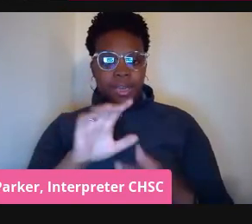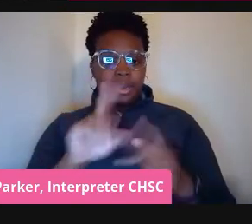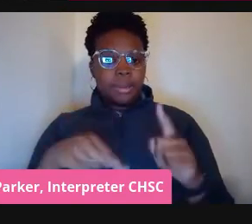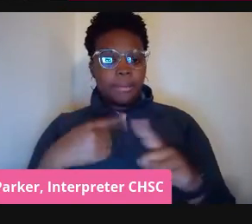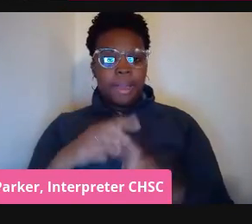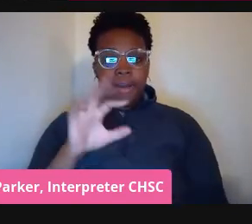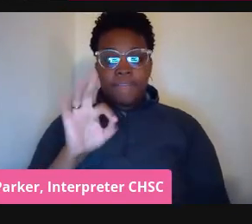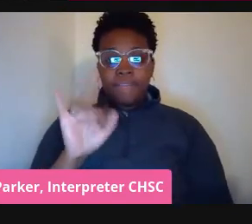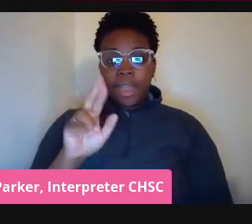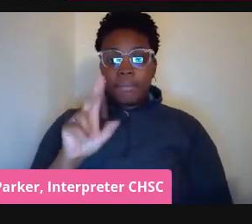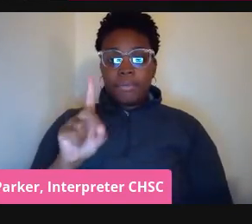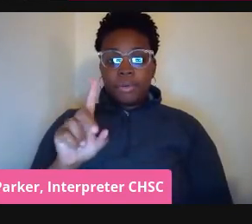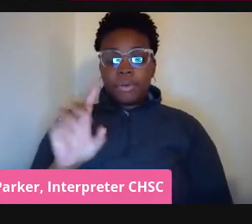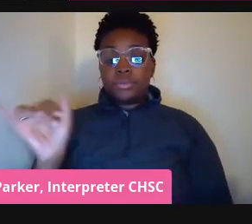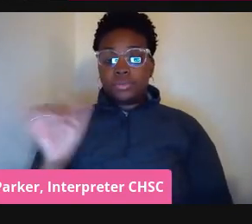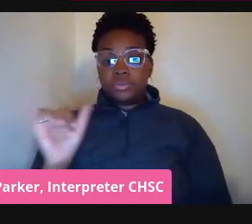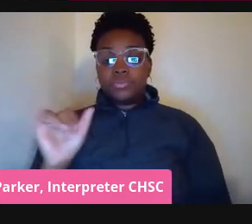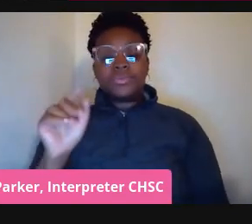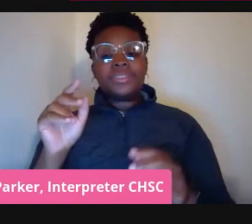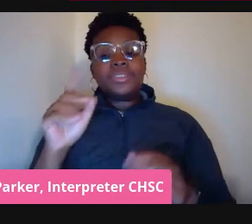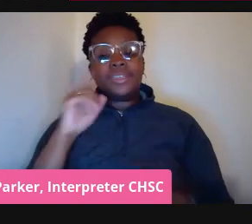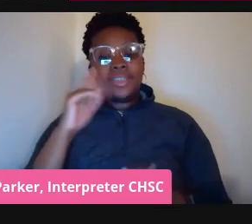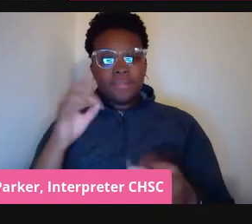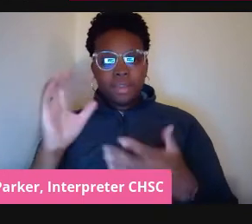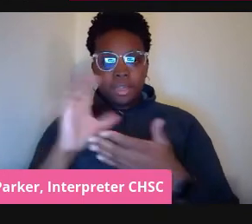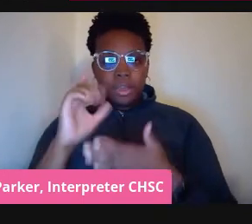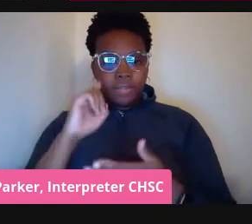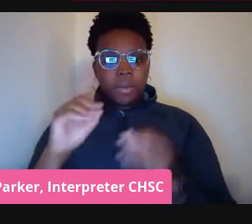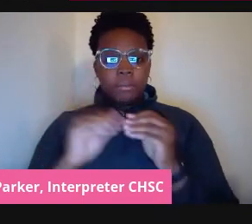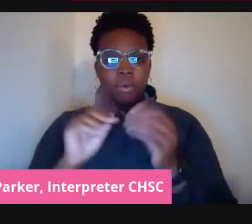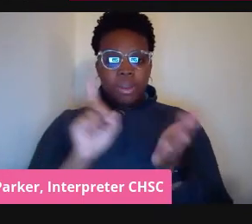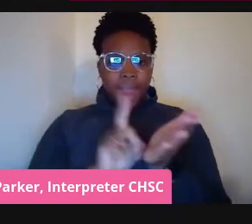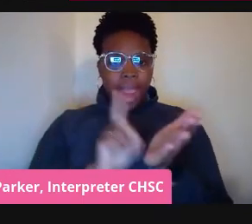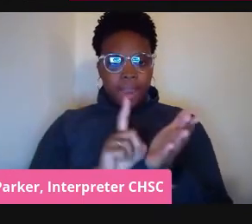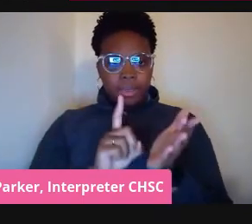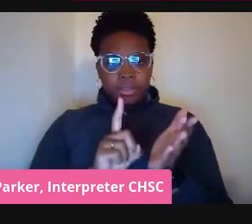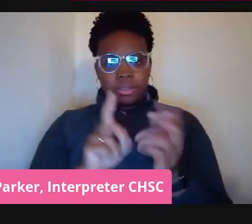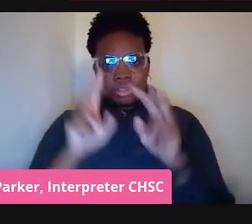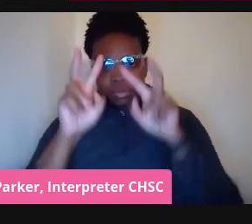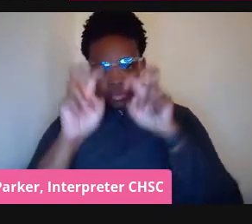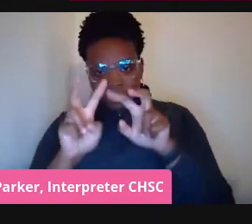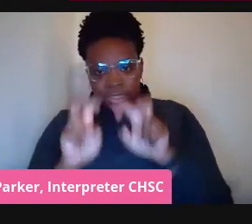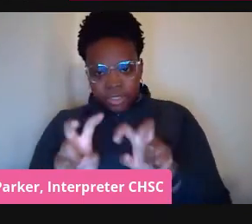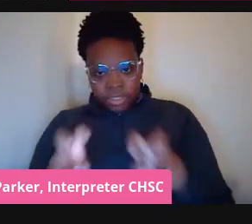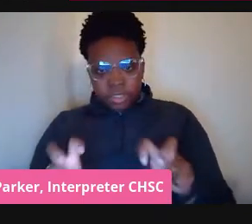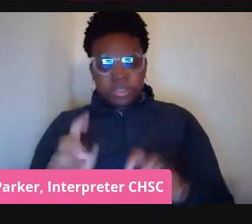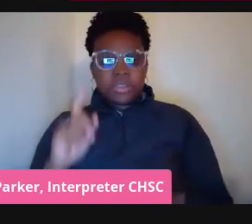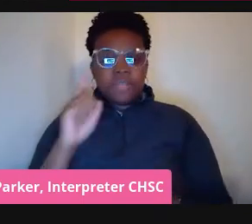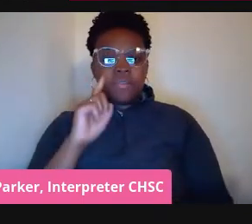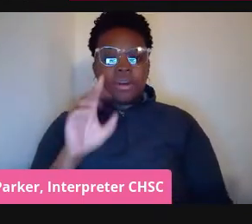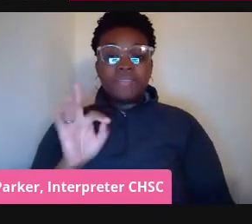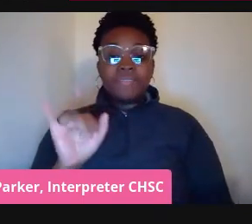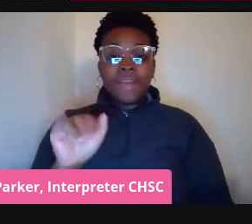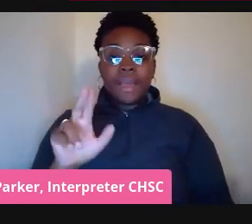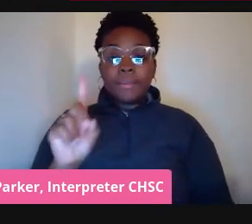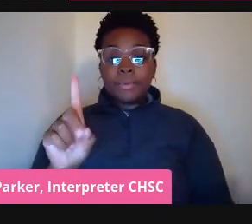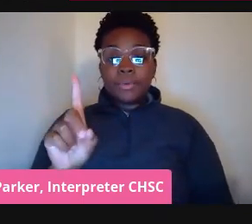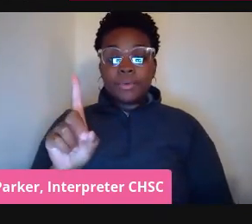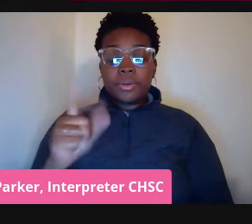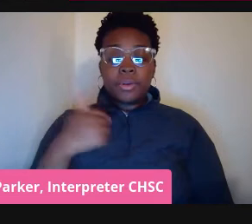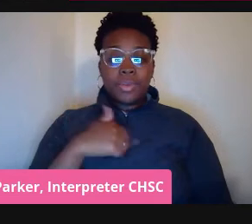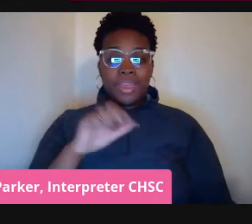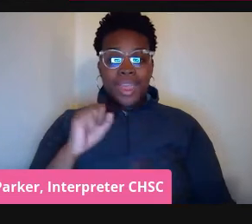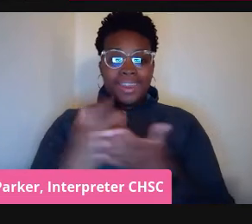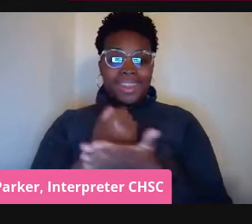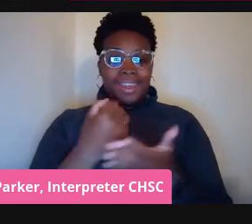well. So they're definitely looking for more physicians to go into that research arena for fibroid, uterine fibroids, so that we can get